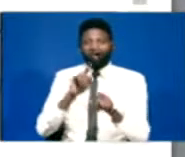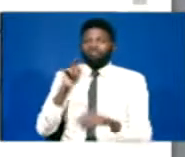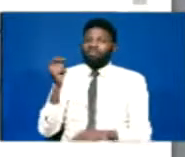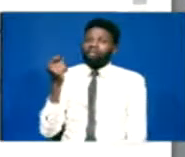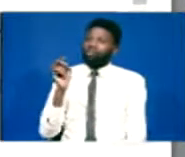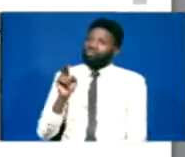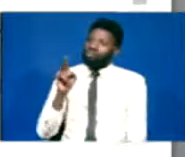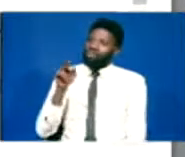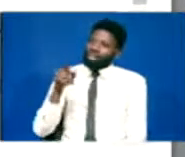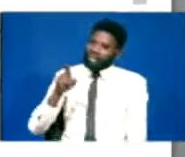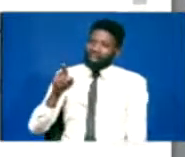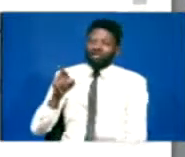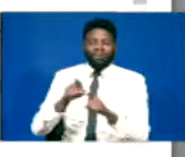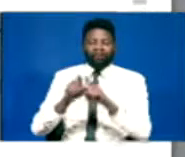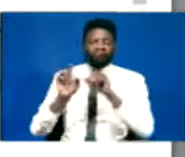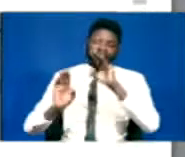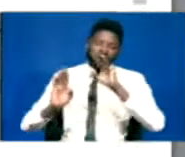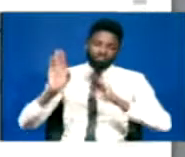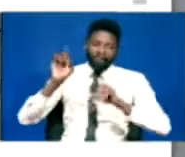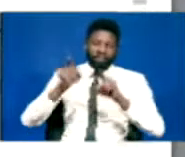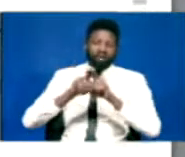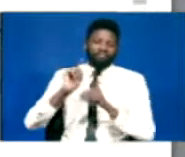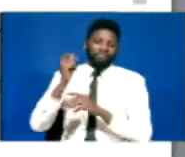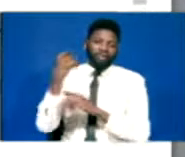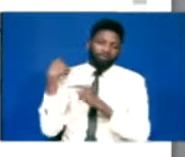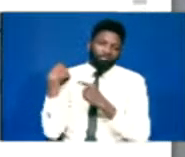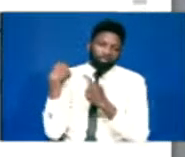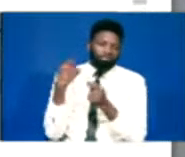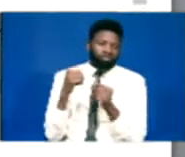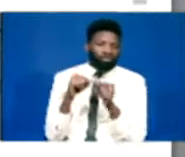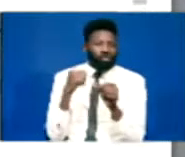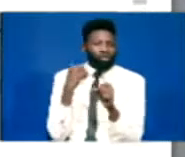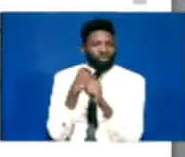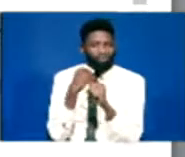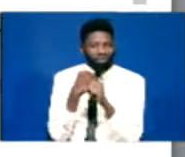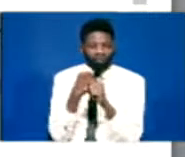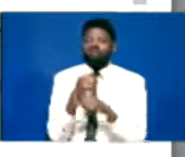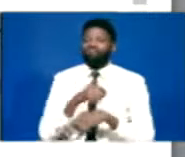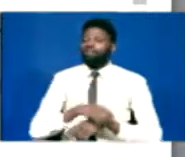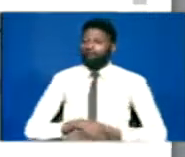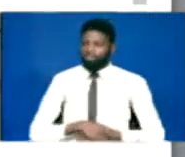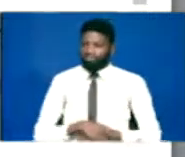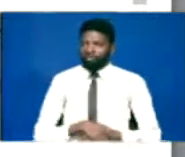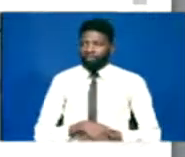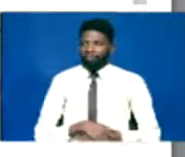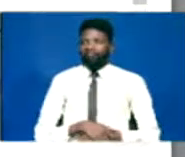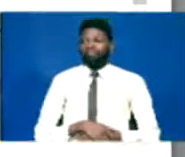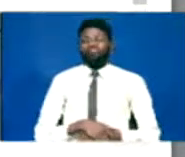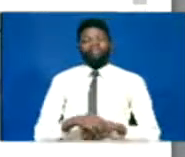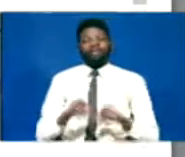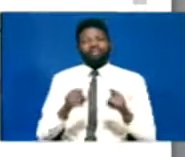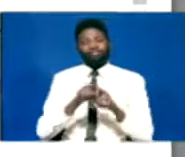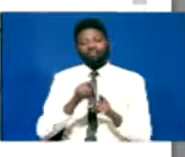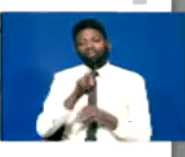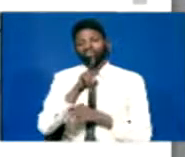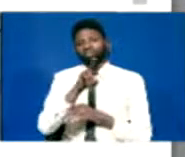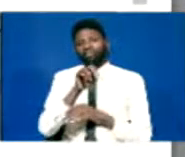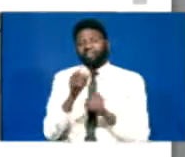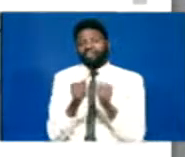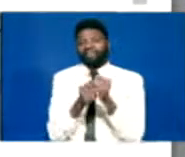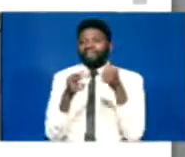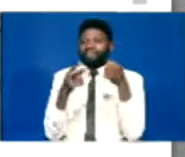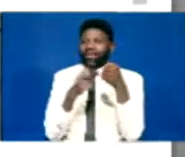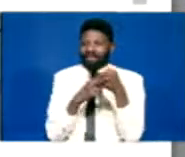as the president and has continued to serve until now. Now, moving forward to 2017, he